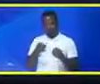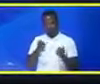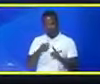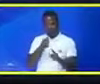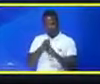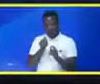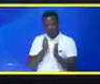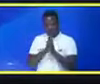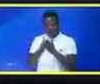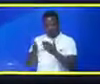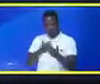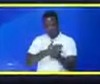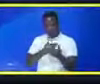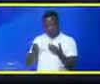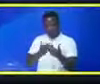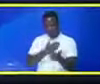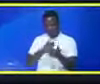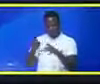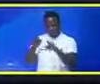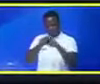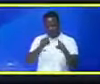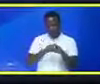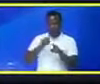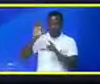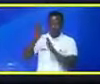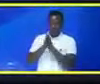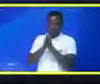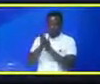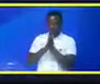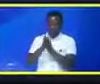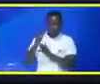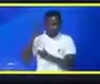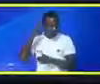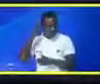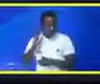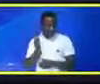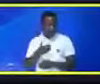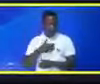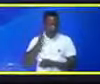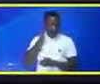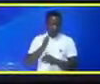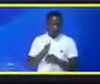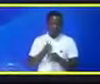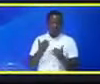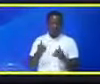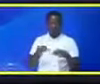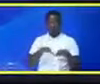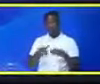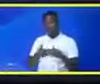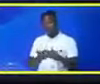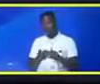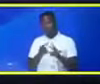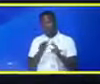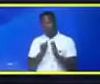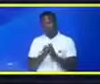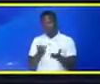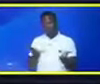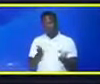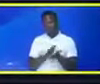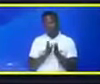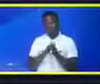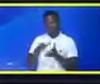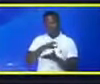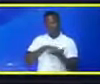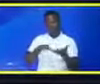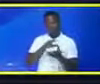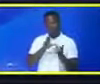ask anything according to his will, he heareth us. Now, here's how we'll do it so that this place does not become rowdy.